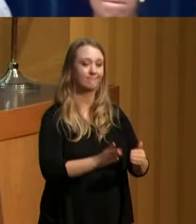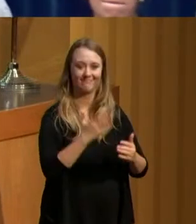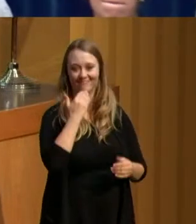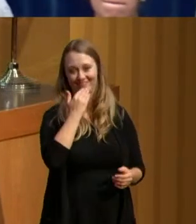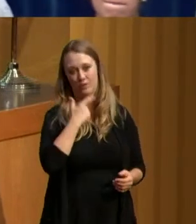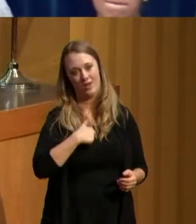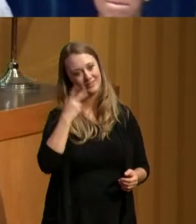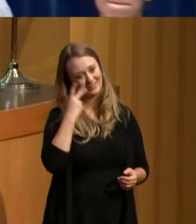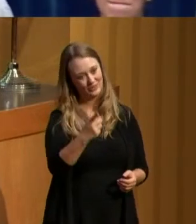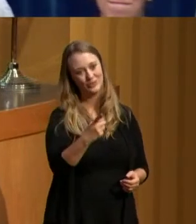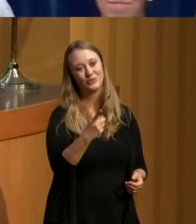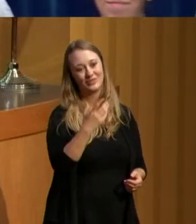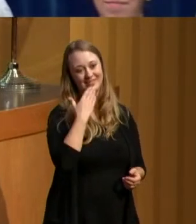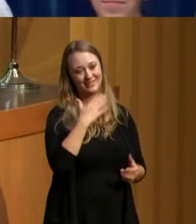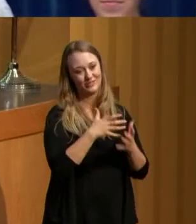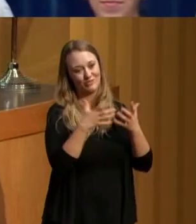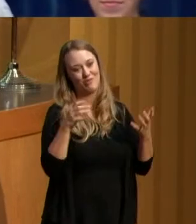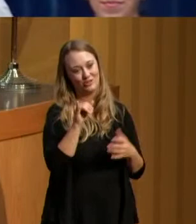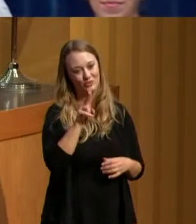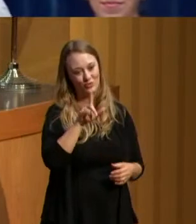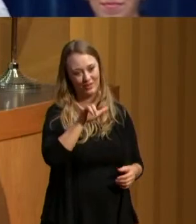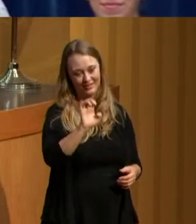there. Thank you so much, Julie, for everything you do.